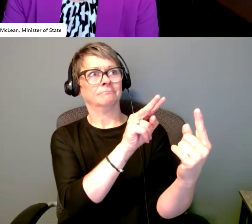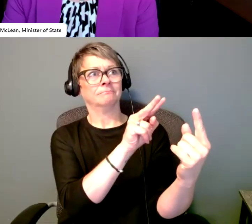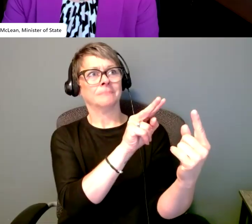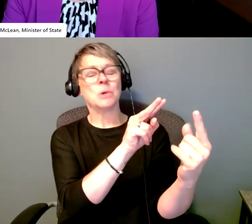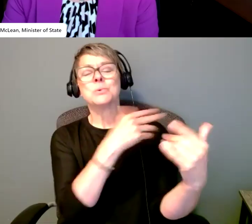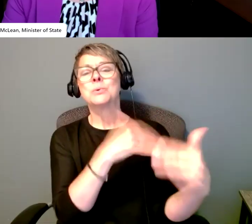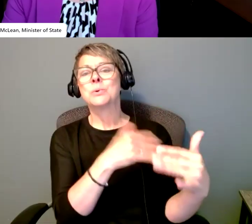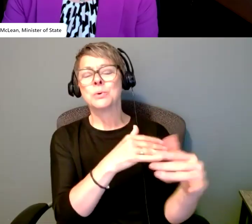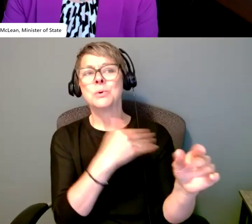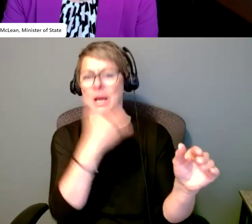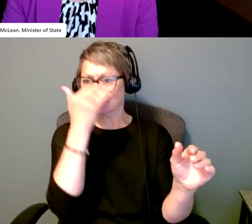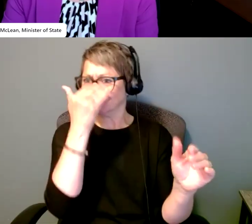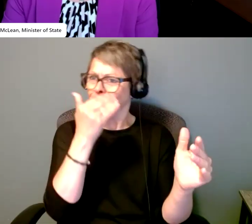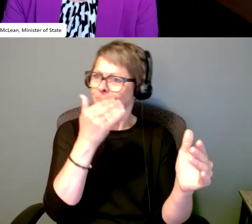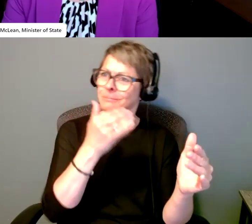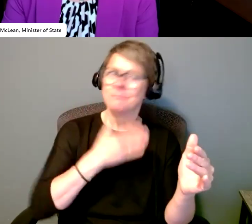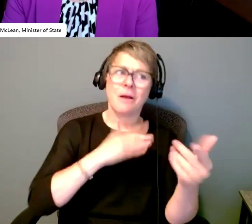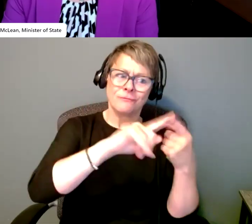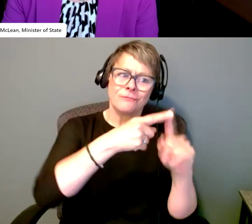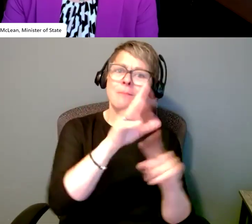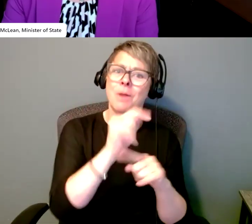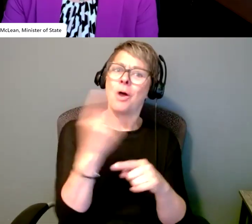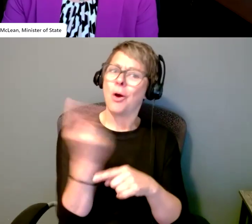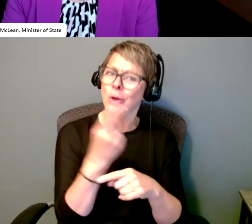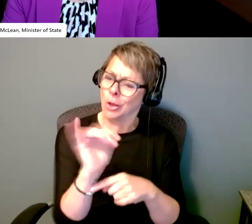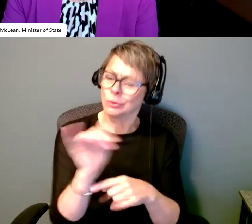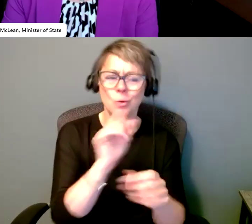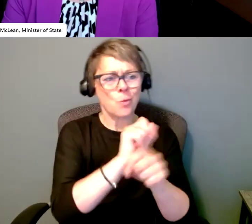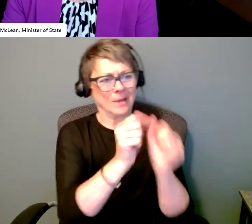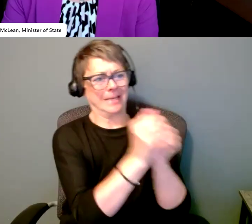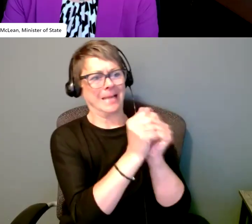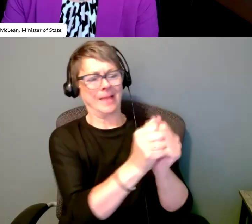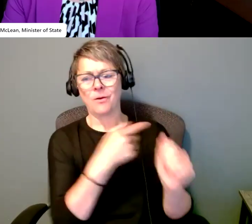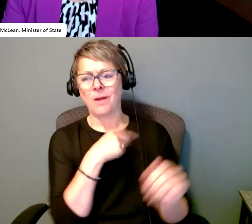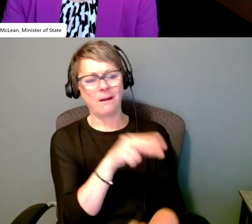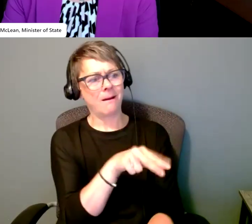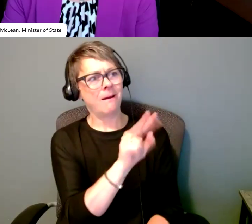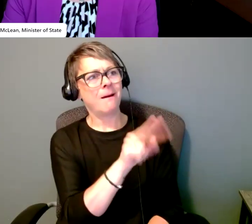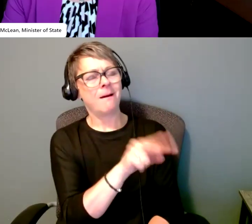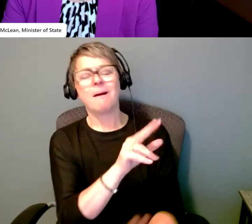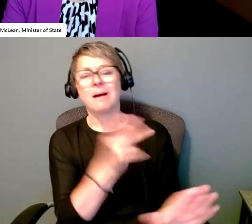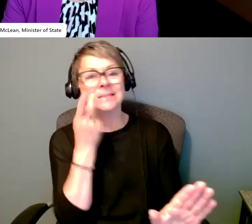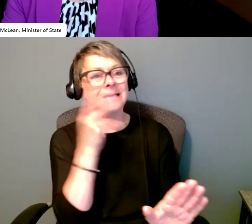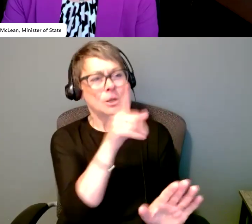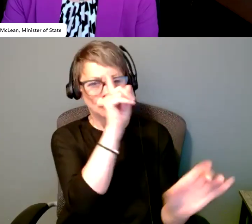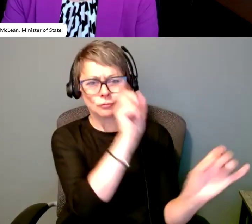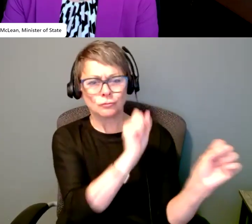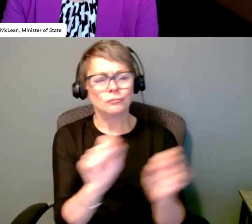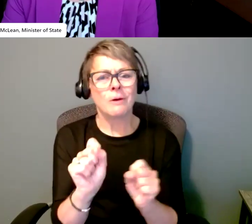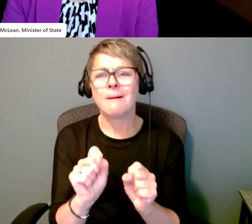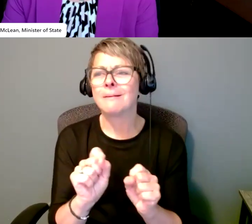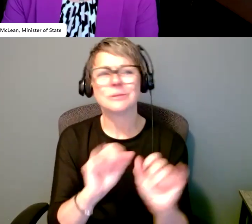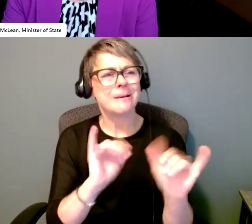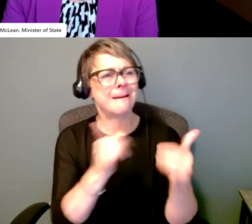contributions, knowing her as a friend and also as a colleague working in this field. And launching the strategy in Ontario, being involved